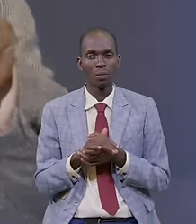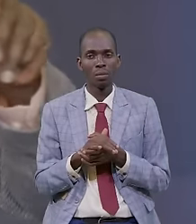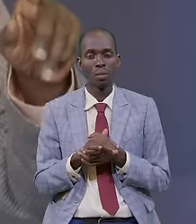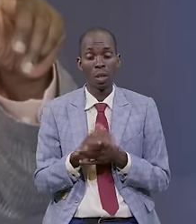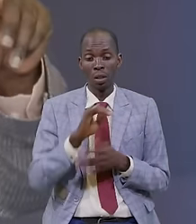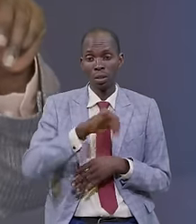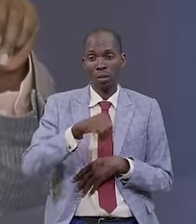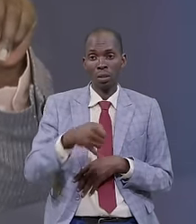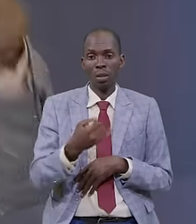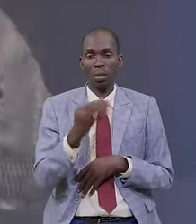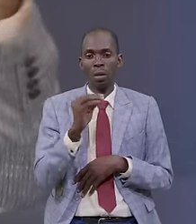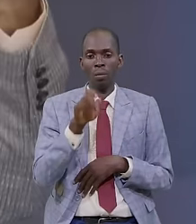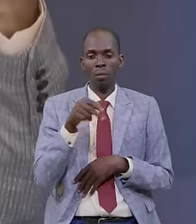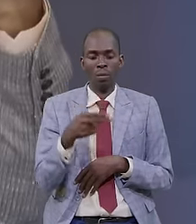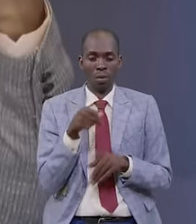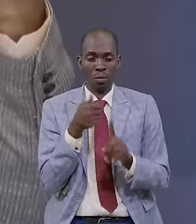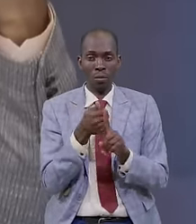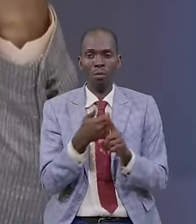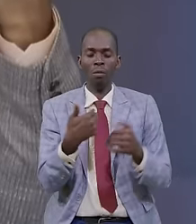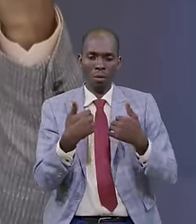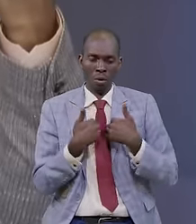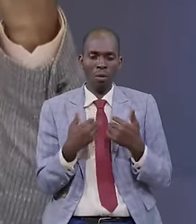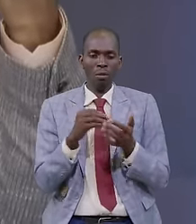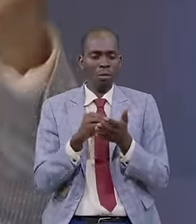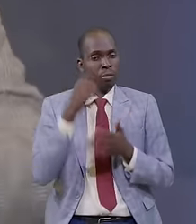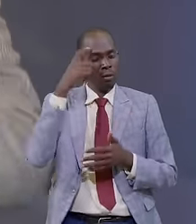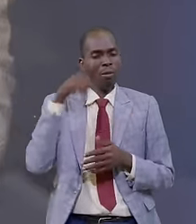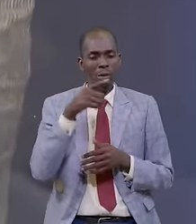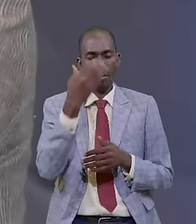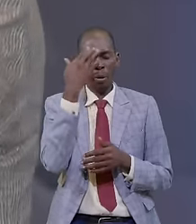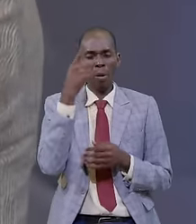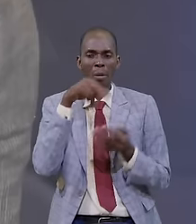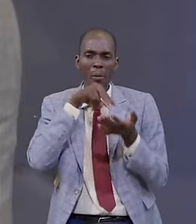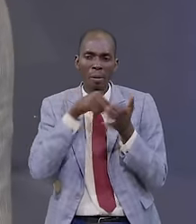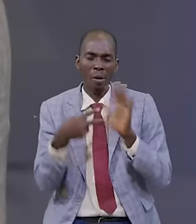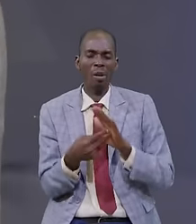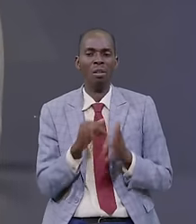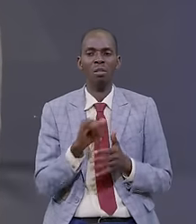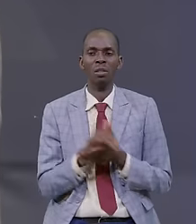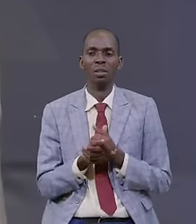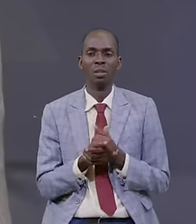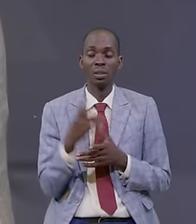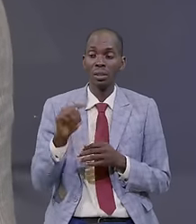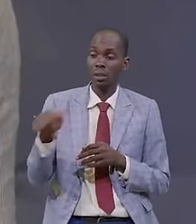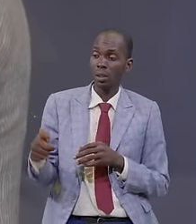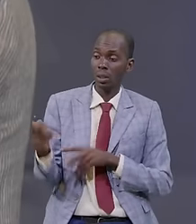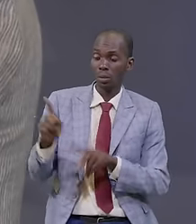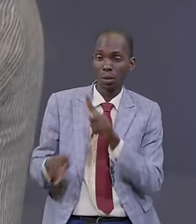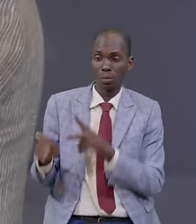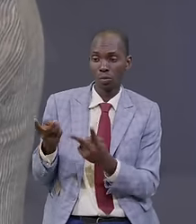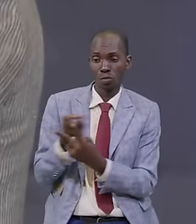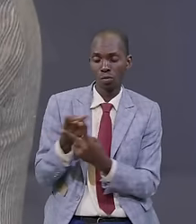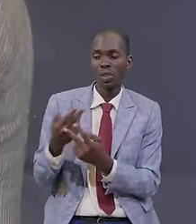Joseph had a dream. He knew the interpretation. The people in the prison, they